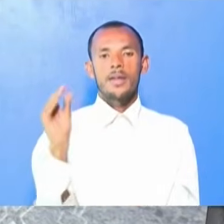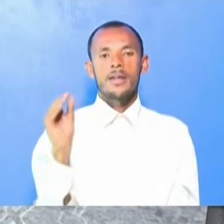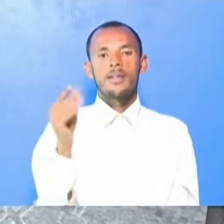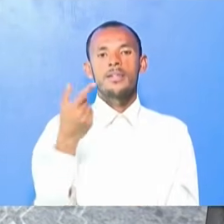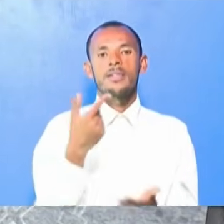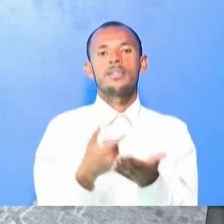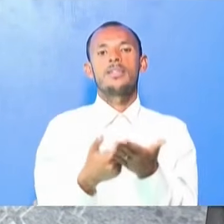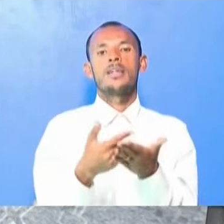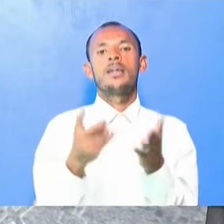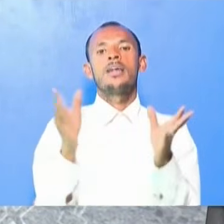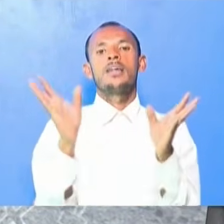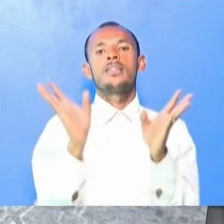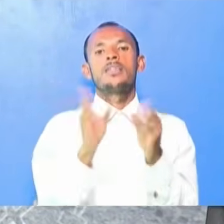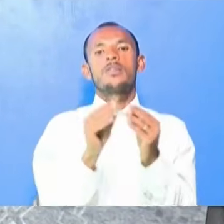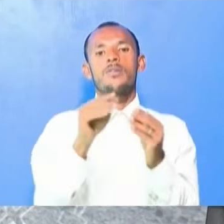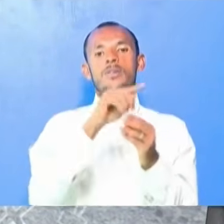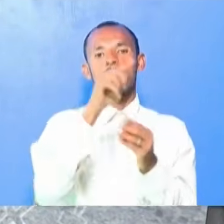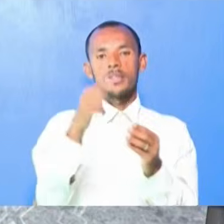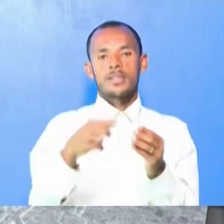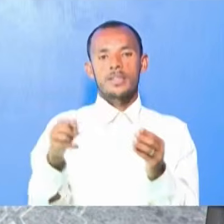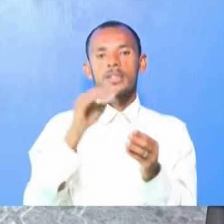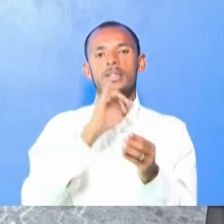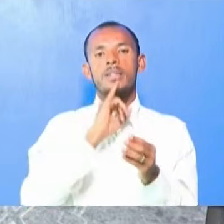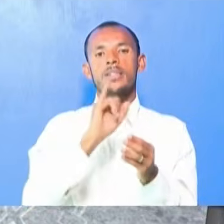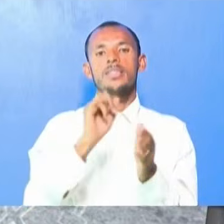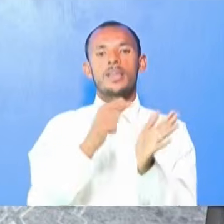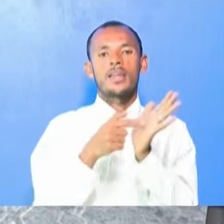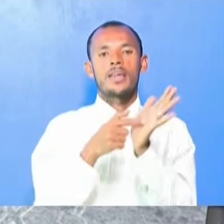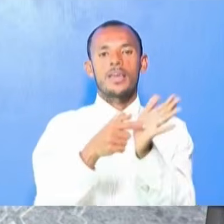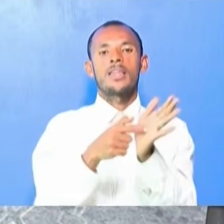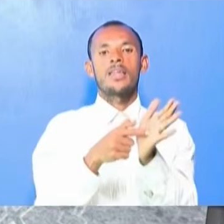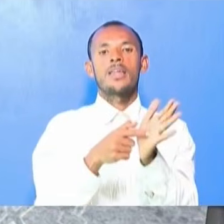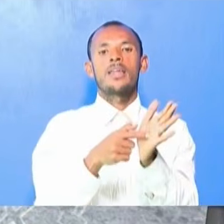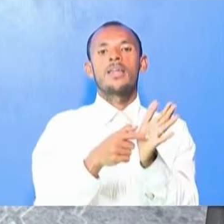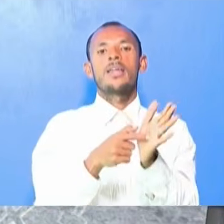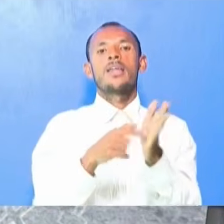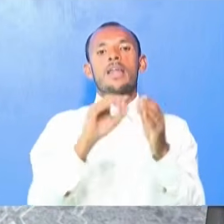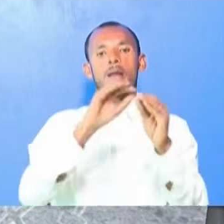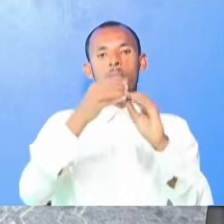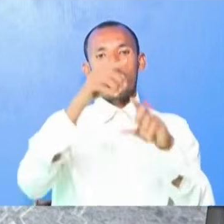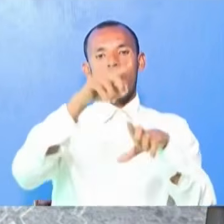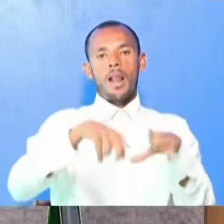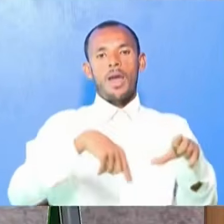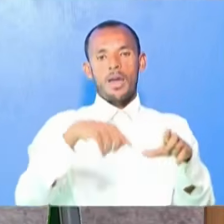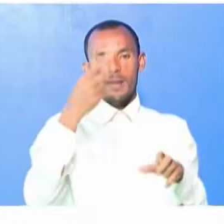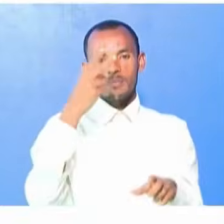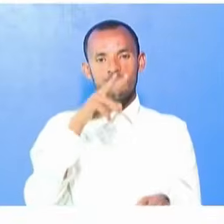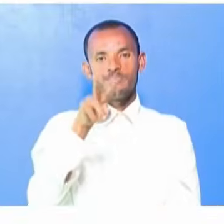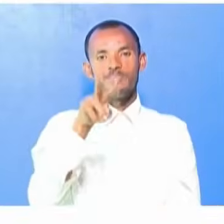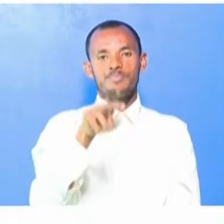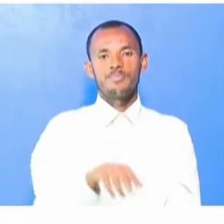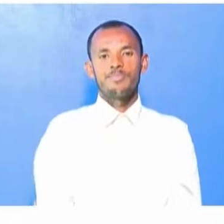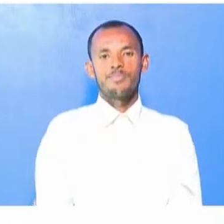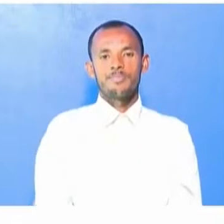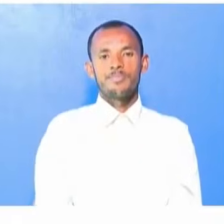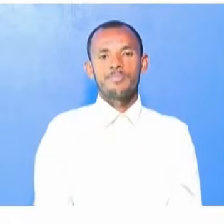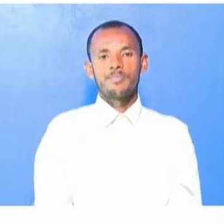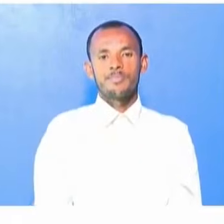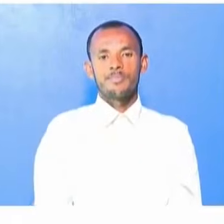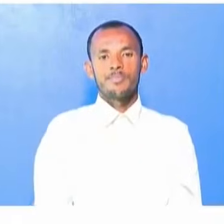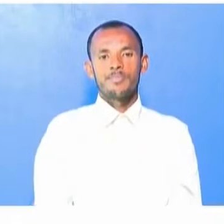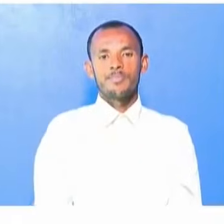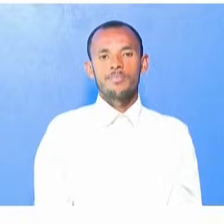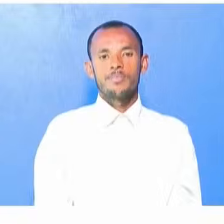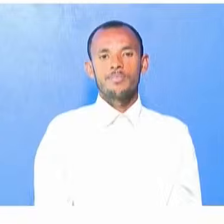set of integer is indicated on number line as follows. So we can indicate the set of